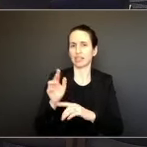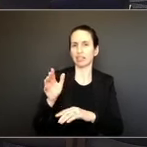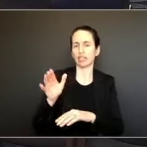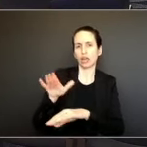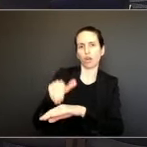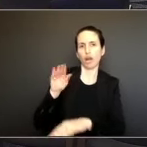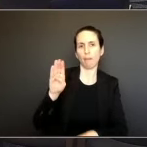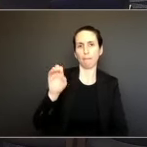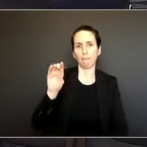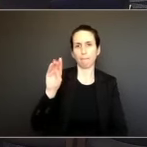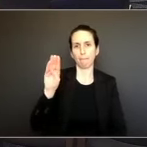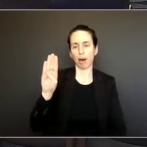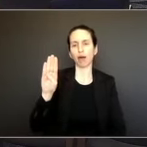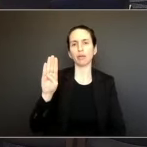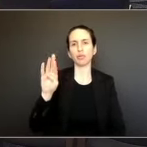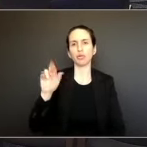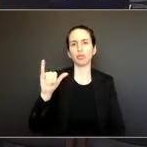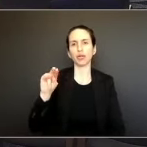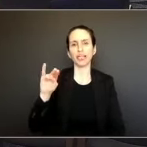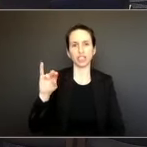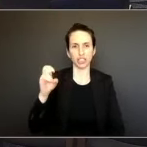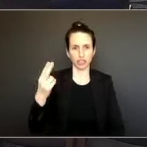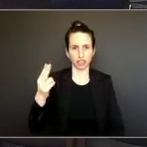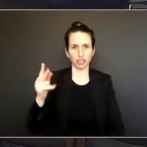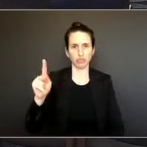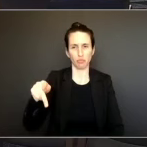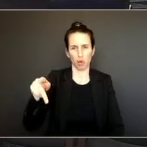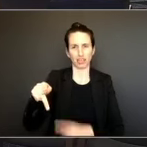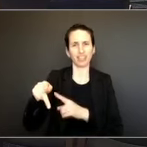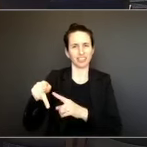who's joining us remotely.